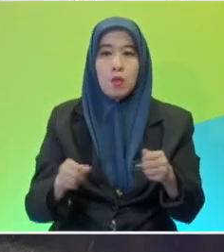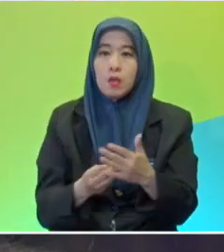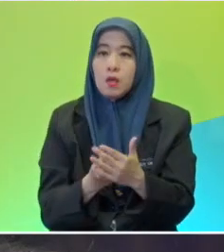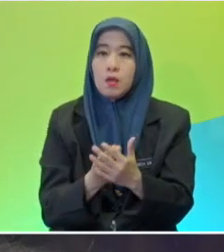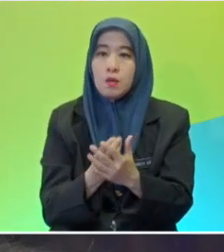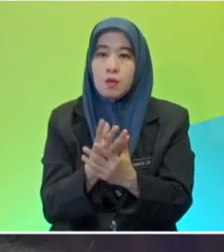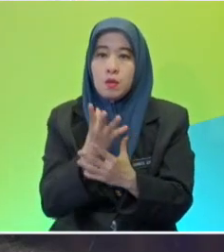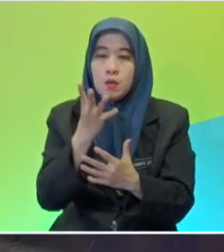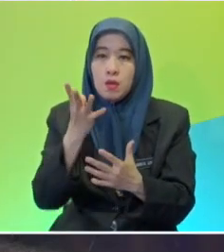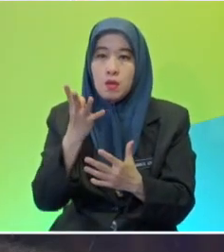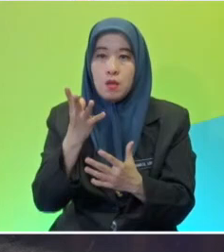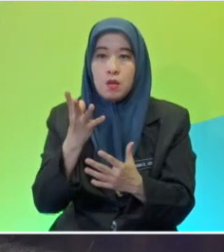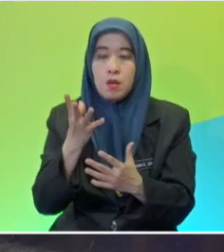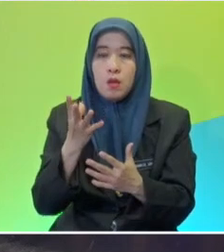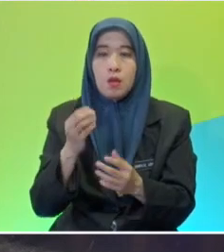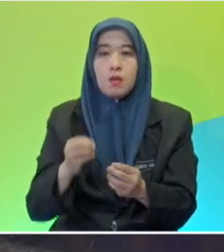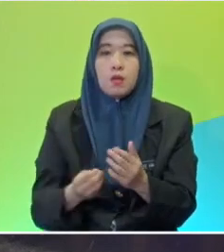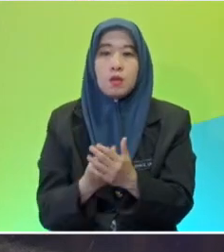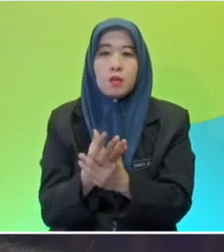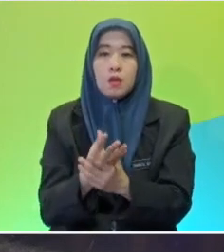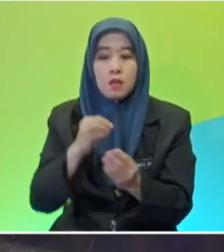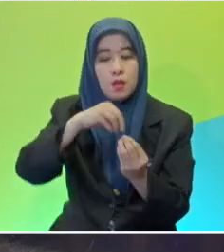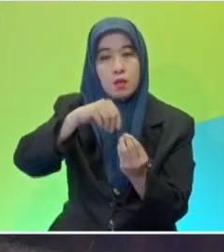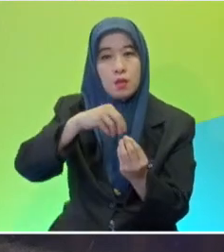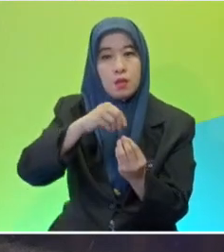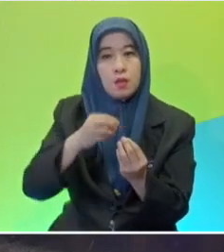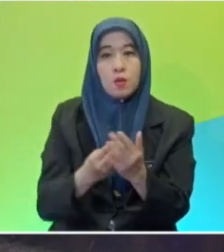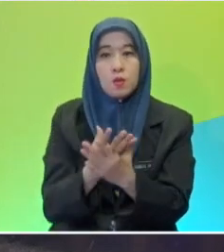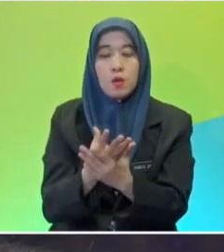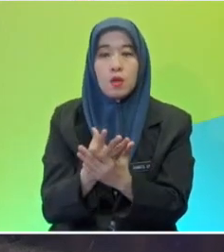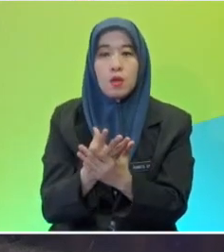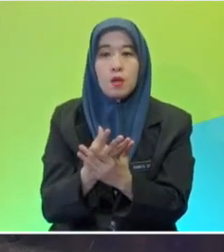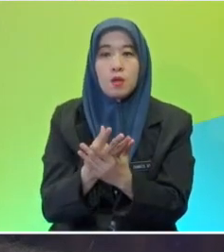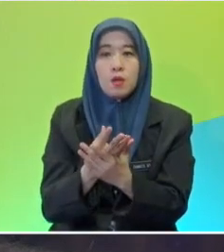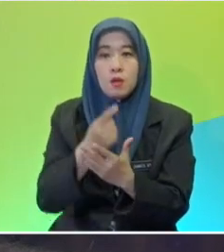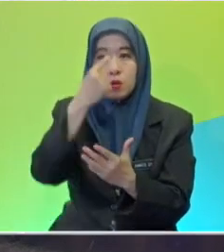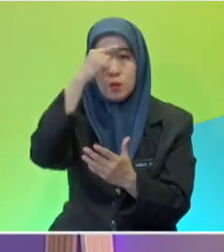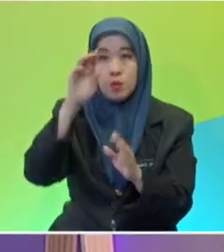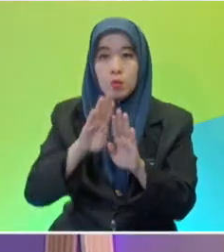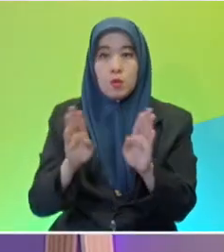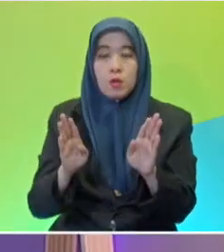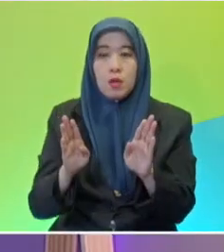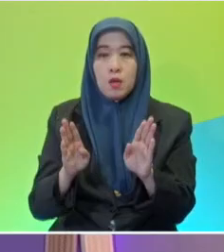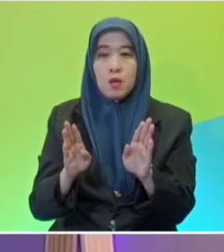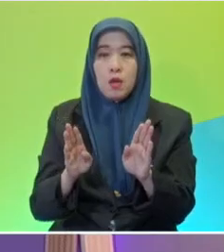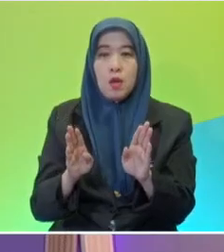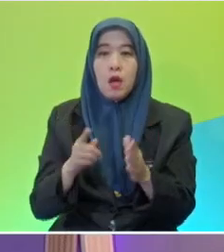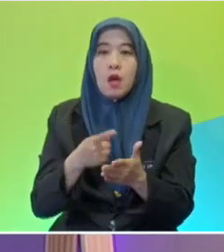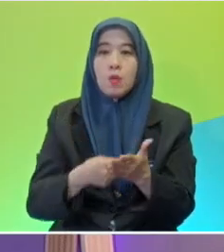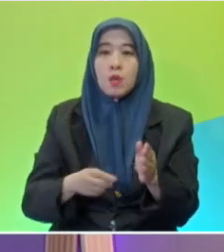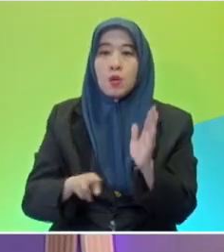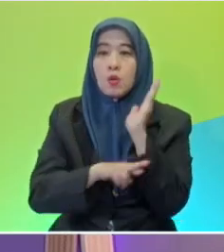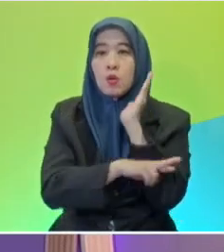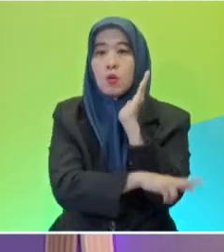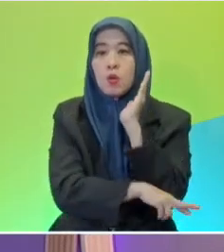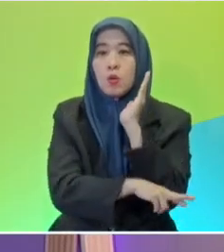Germinate means for the seeds to grow. Yeah, is where it will open up and the root will come out. Yes. The shoot will